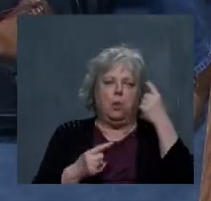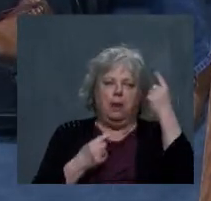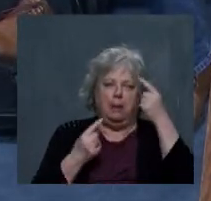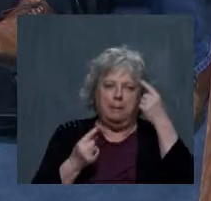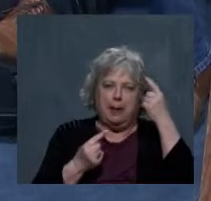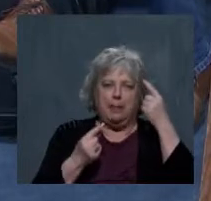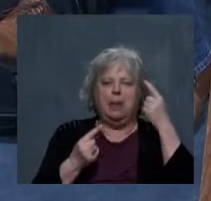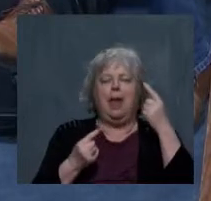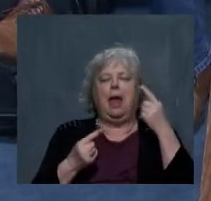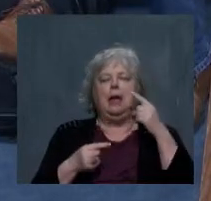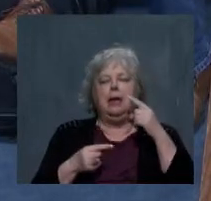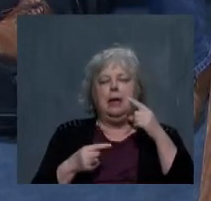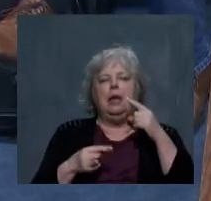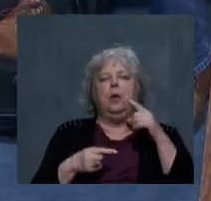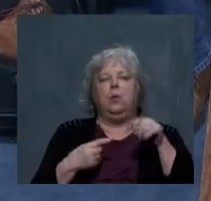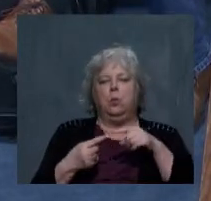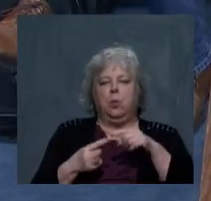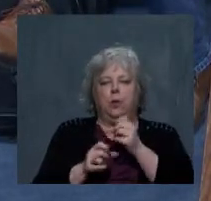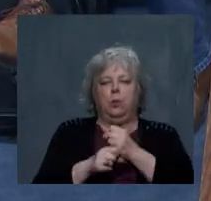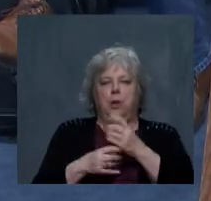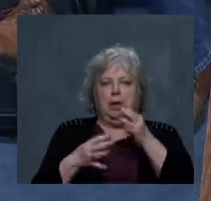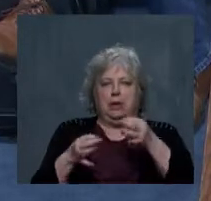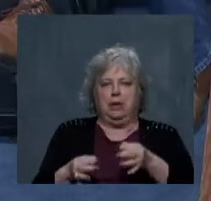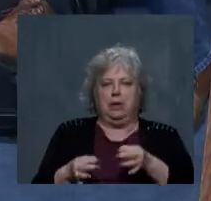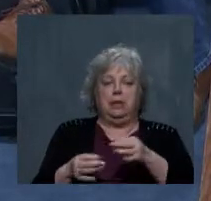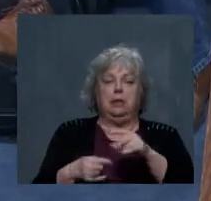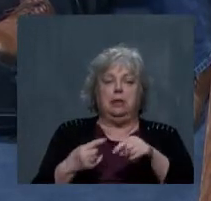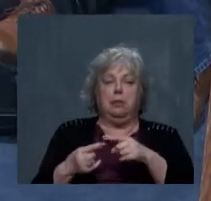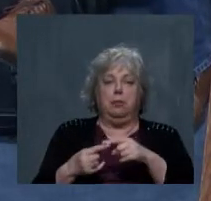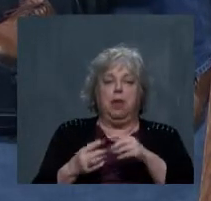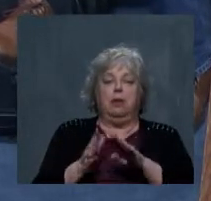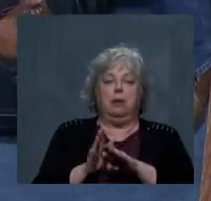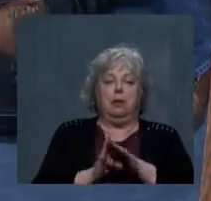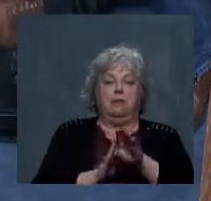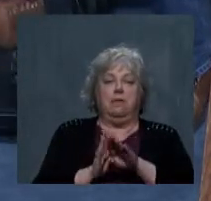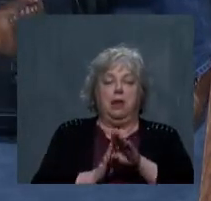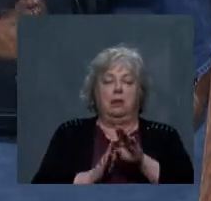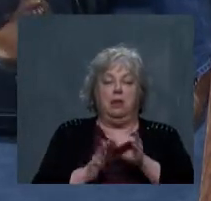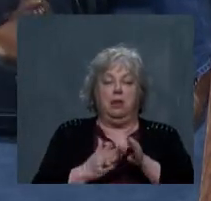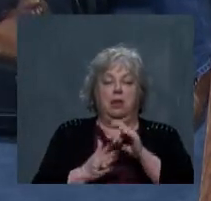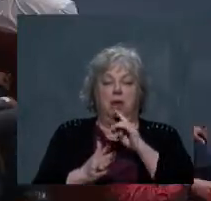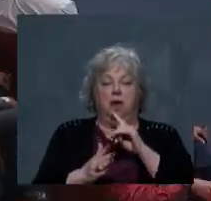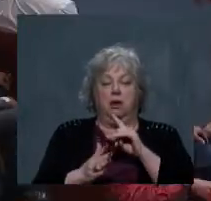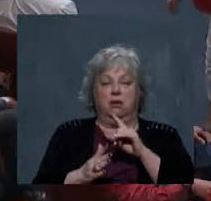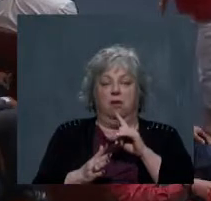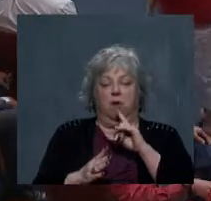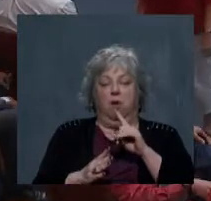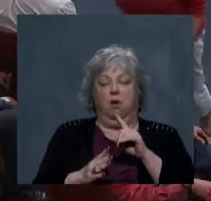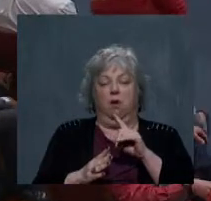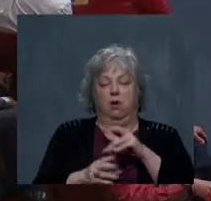that as you make decisions on developments that are this dense. Thank you very much.